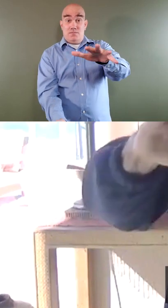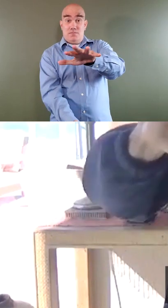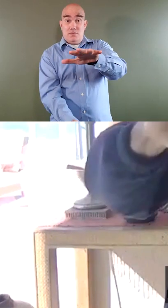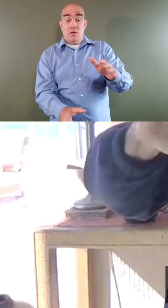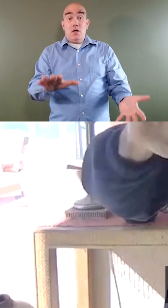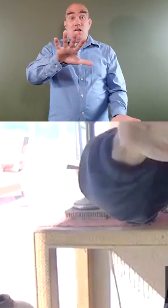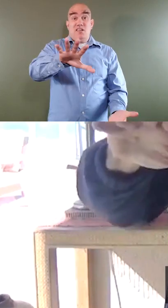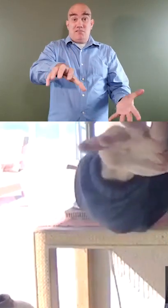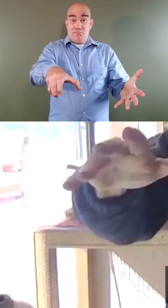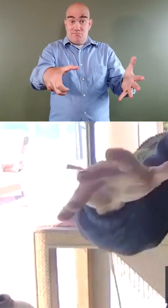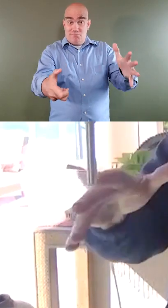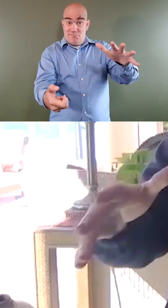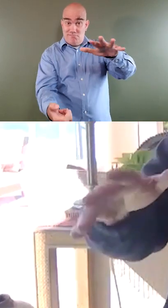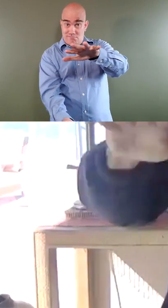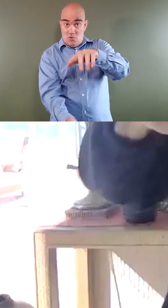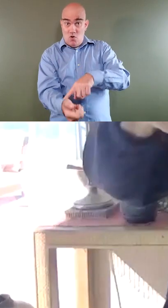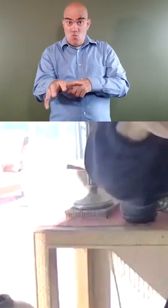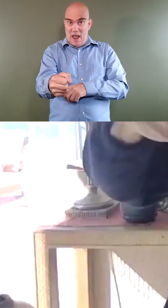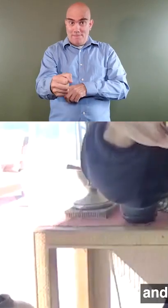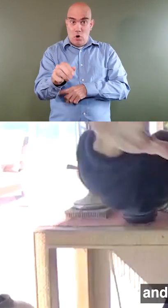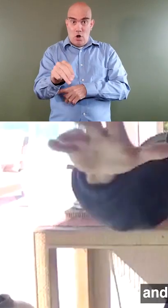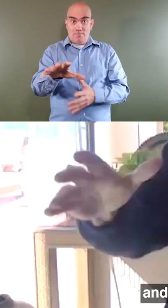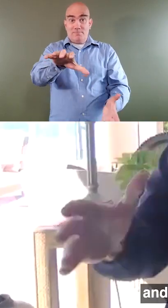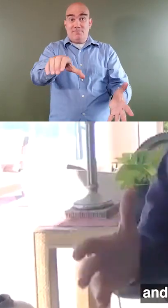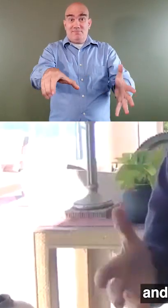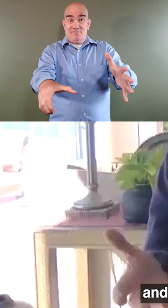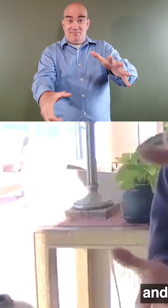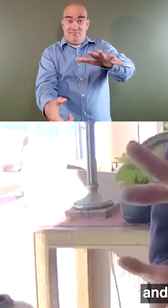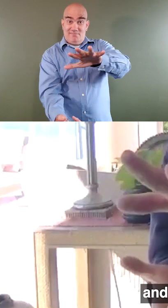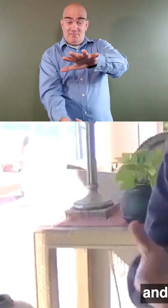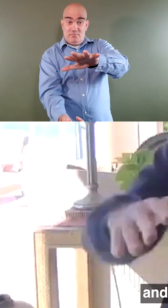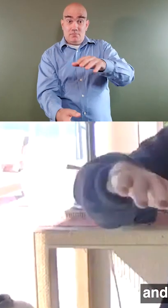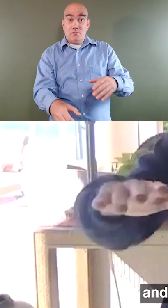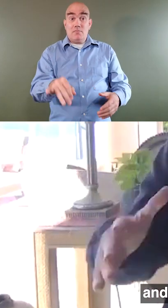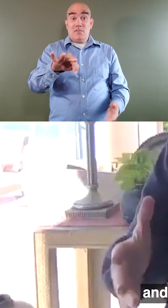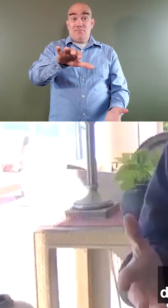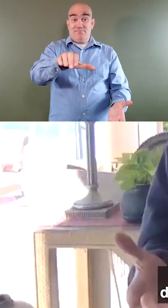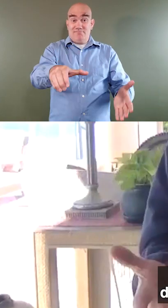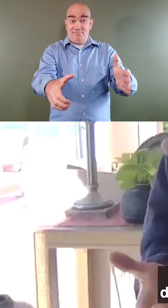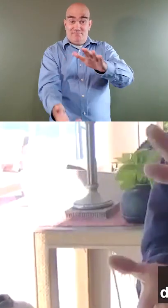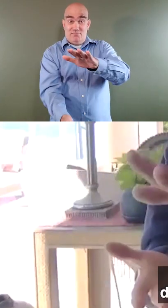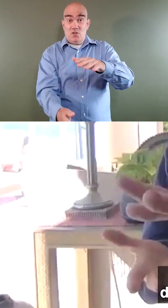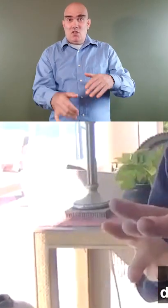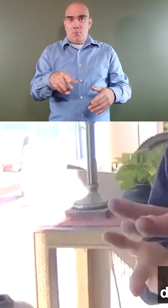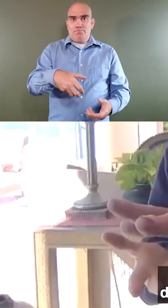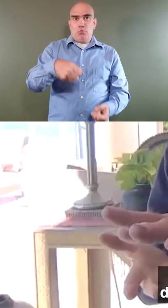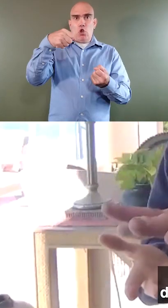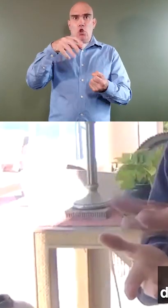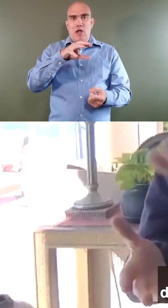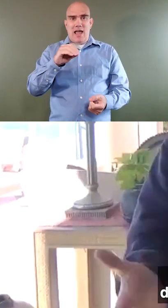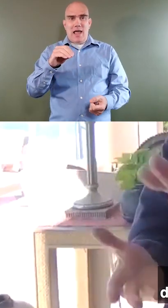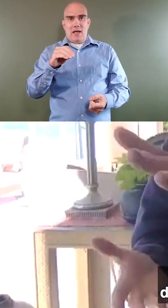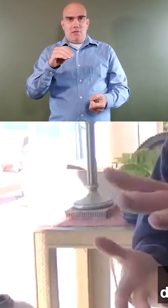rotating motion in grabbing an arm and an elbow and turning it around, pulling up and pulling down,